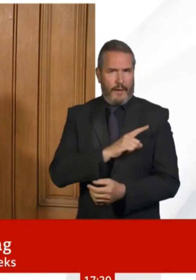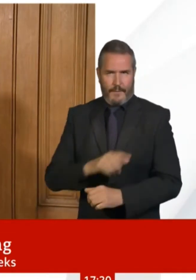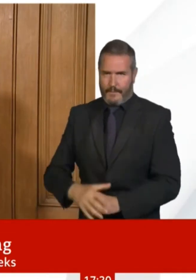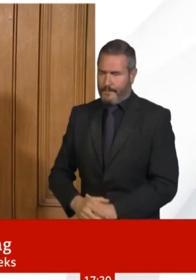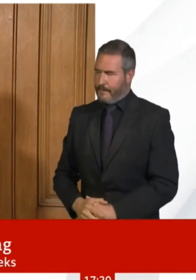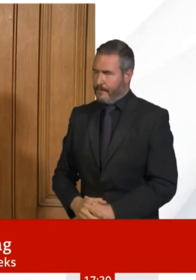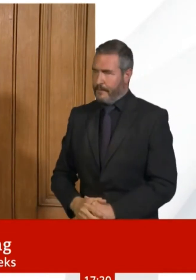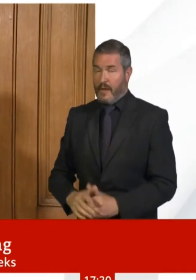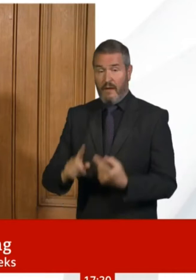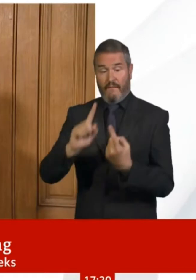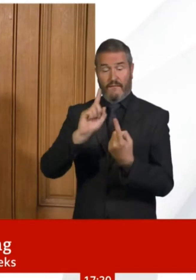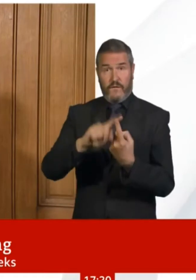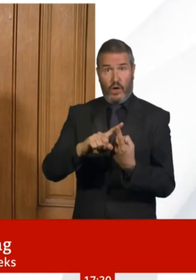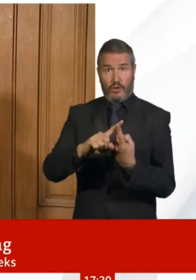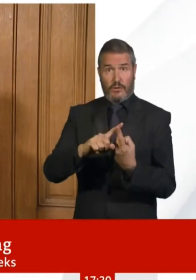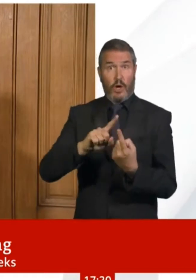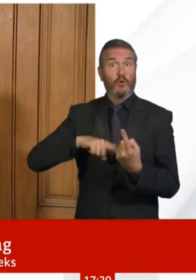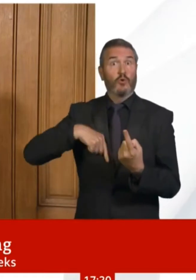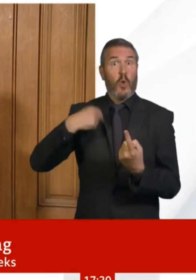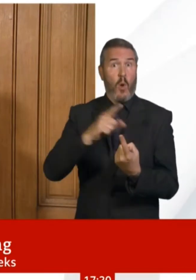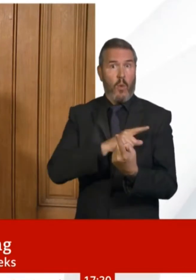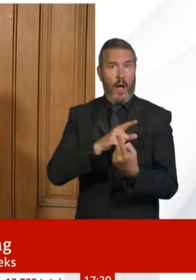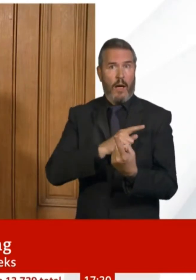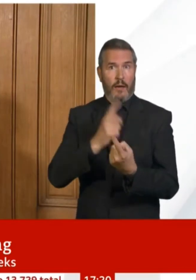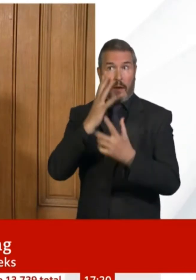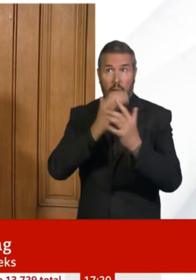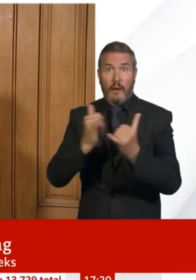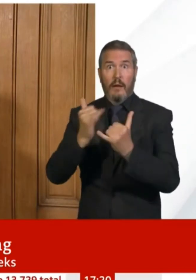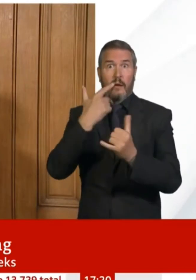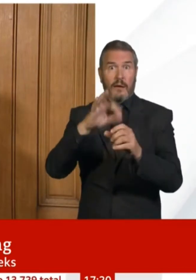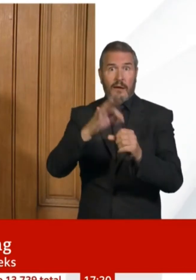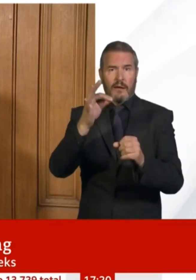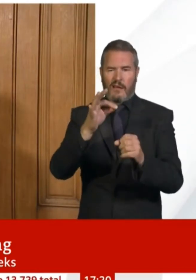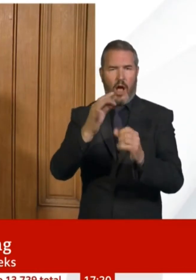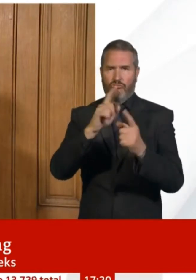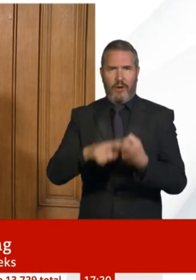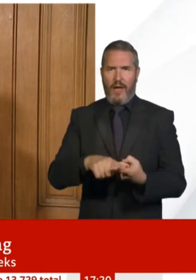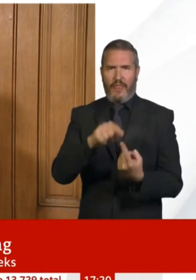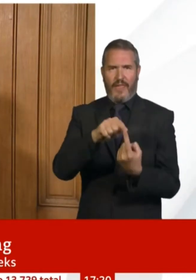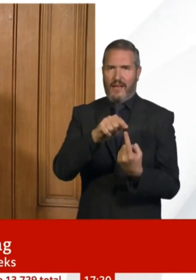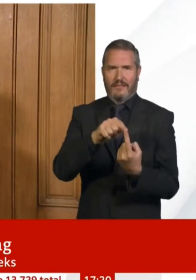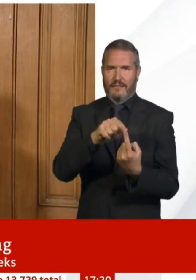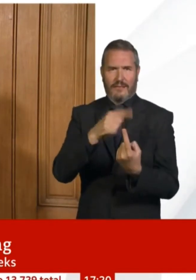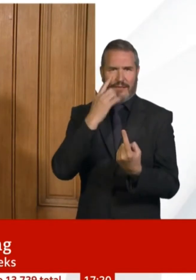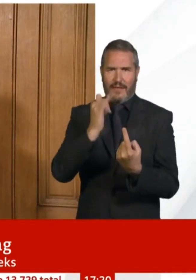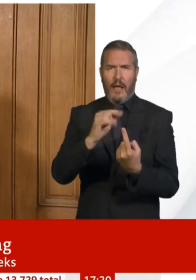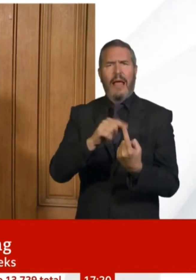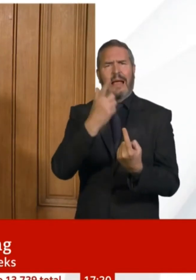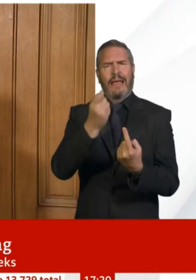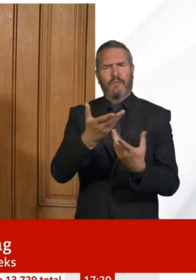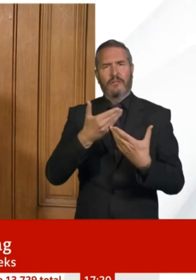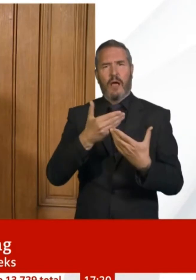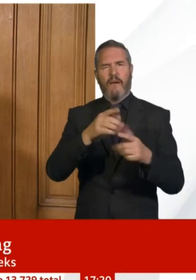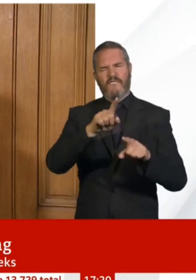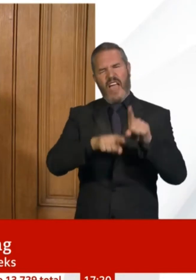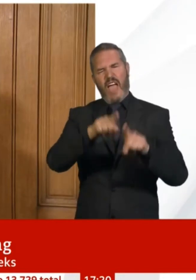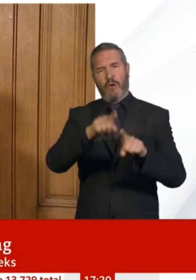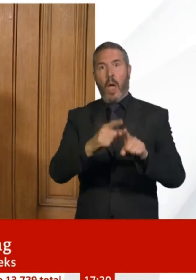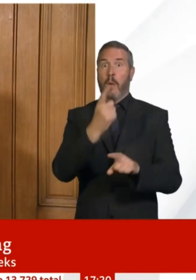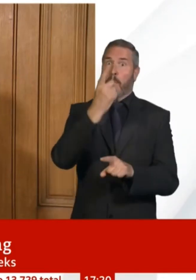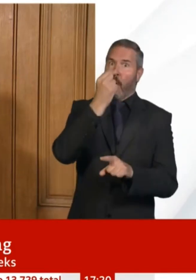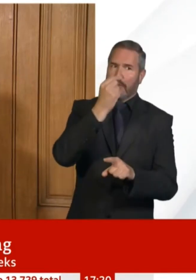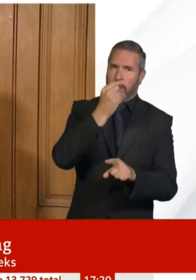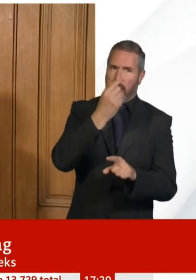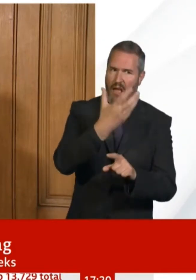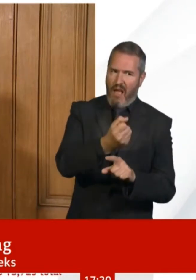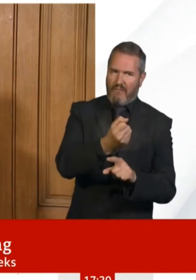we don't yet have a serological test which we can put a lot of reliance on, although it can give us a ranging shot. And we do expect